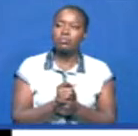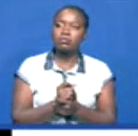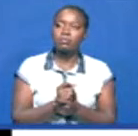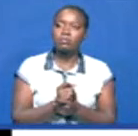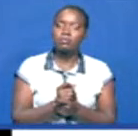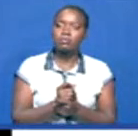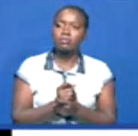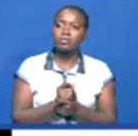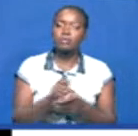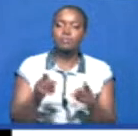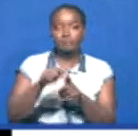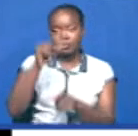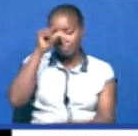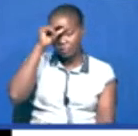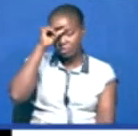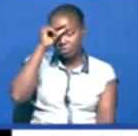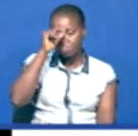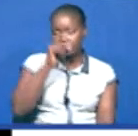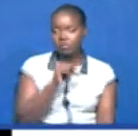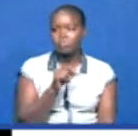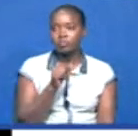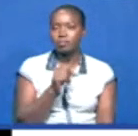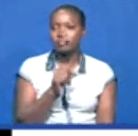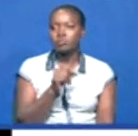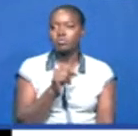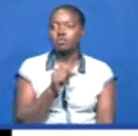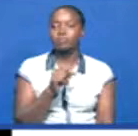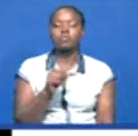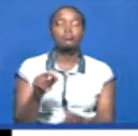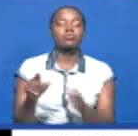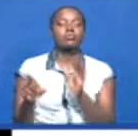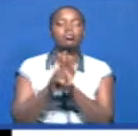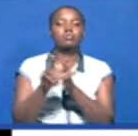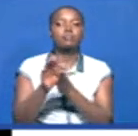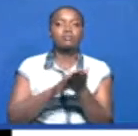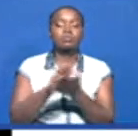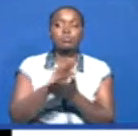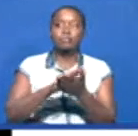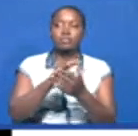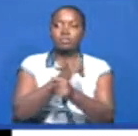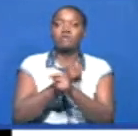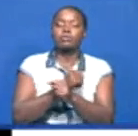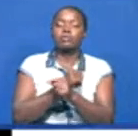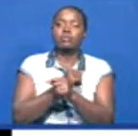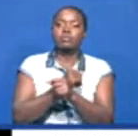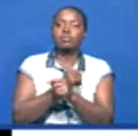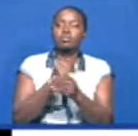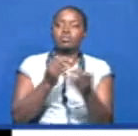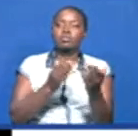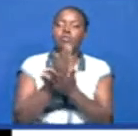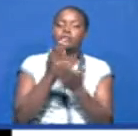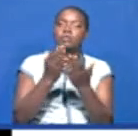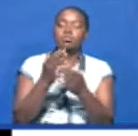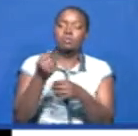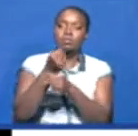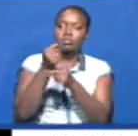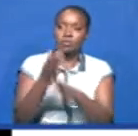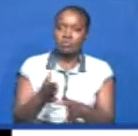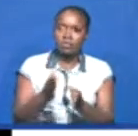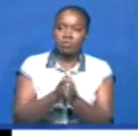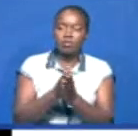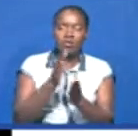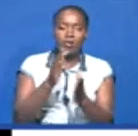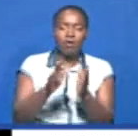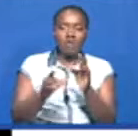As a government, the legal basis for protecting intellectual rights holders and legitimate